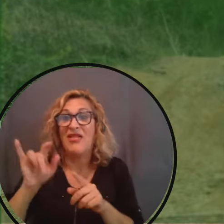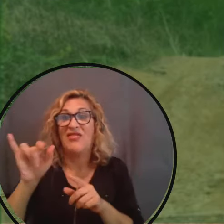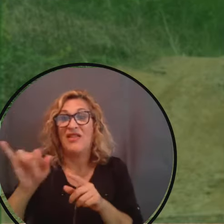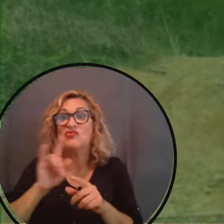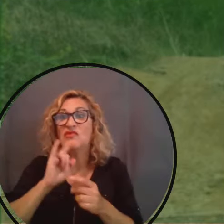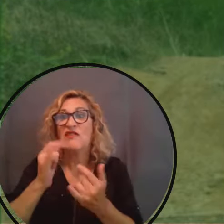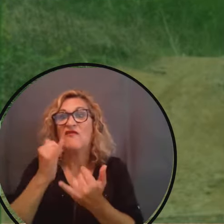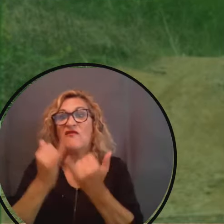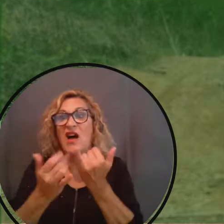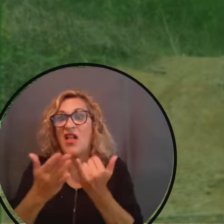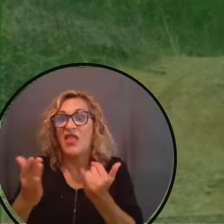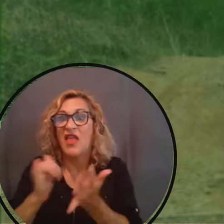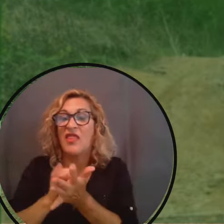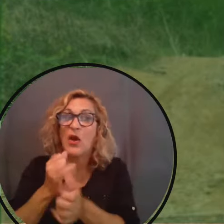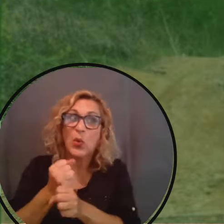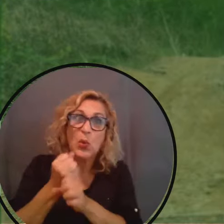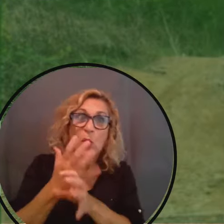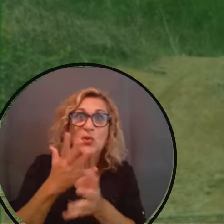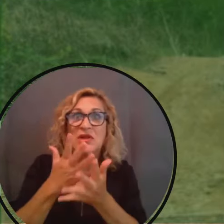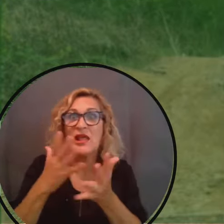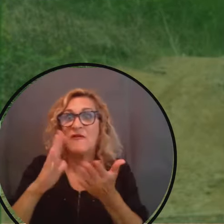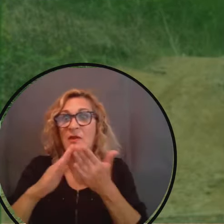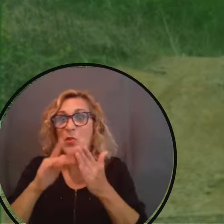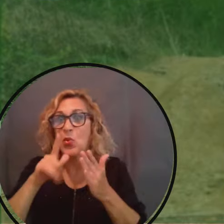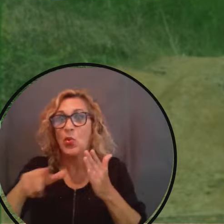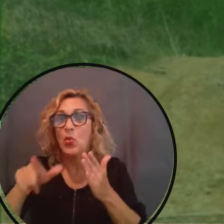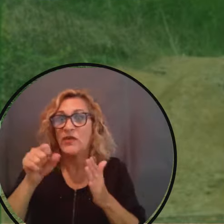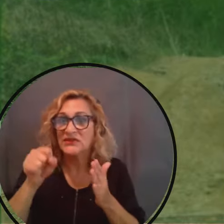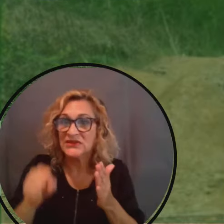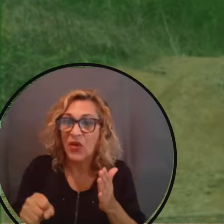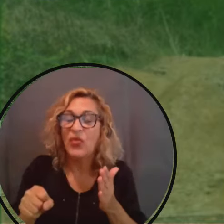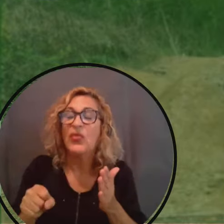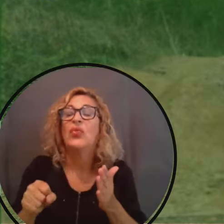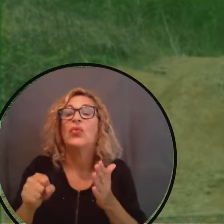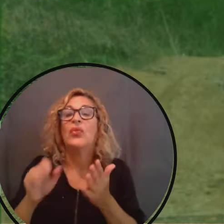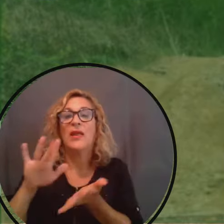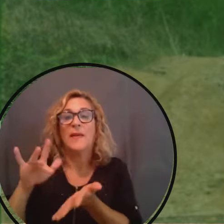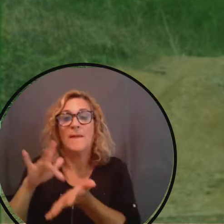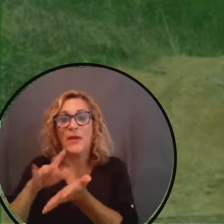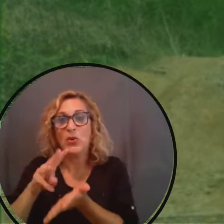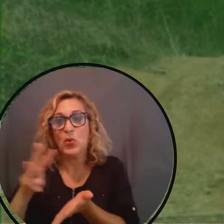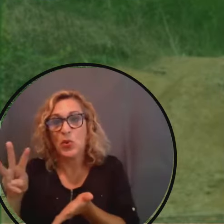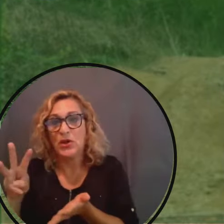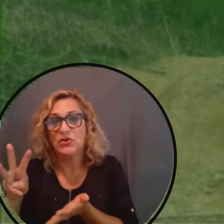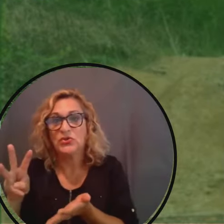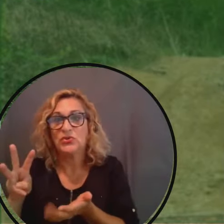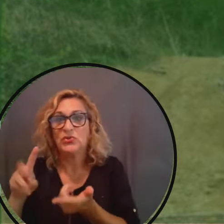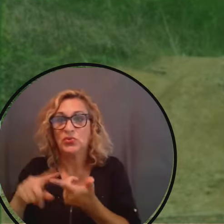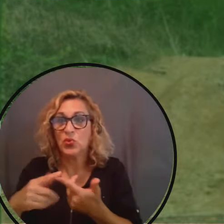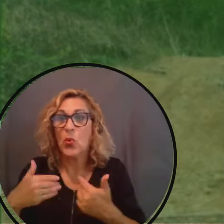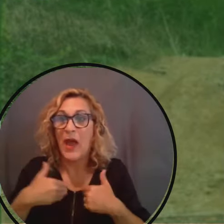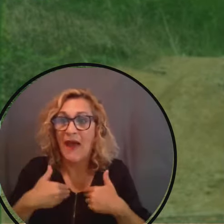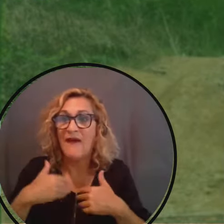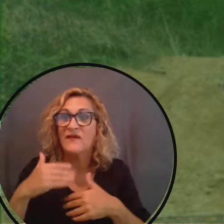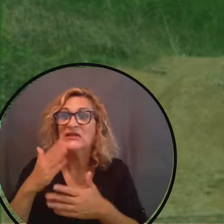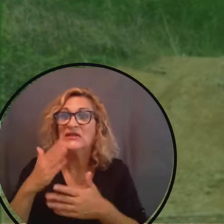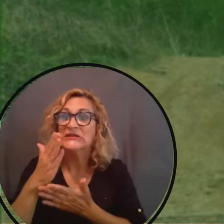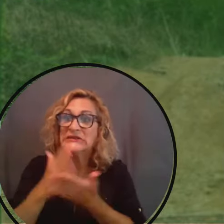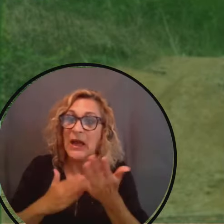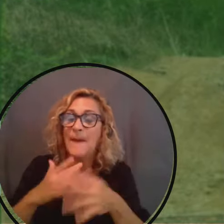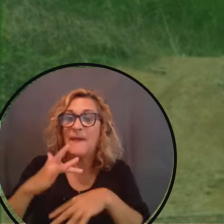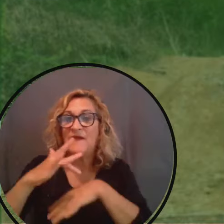many Southern communities and communities in the Midwest to enjoy at least some availability of abortion